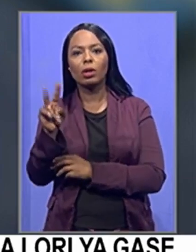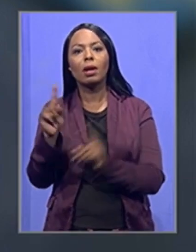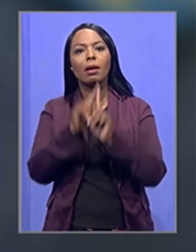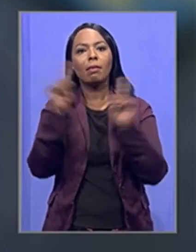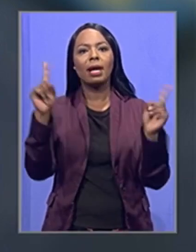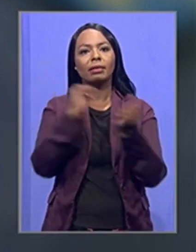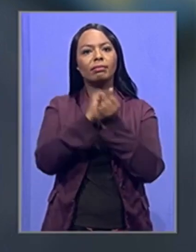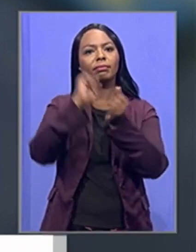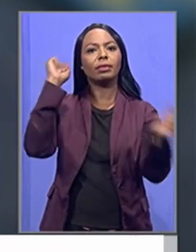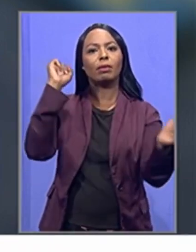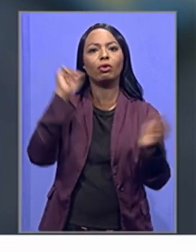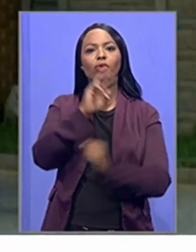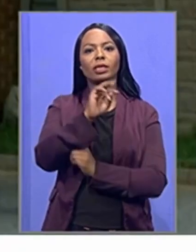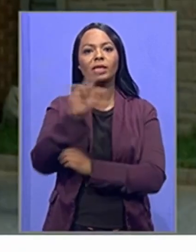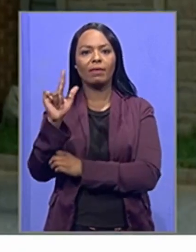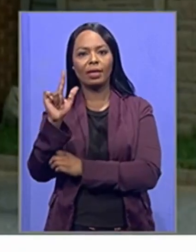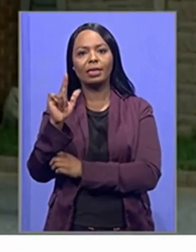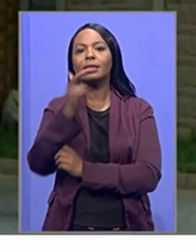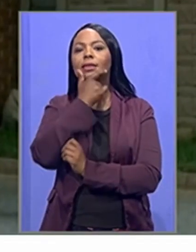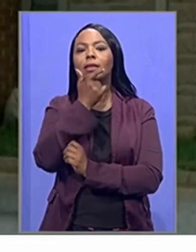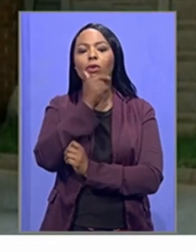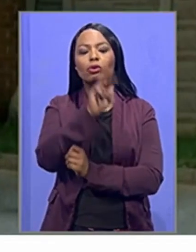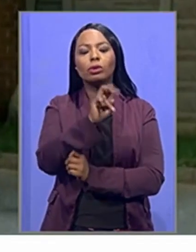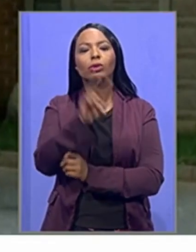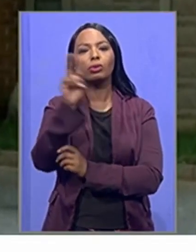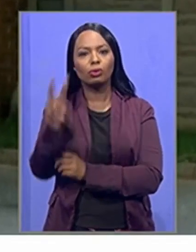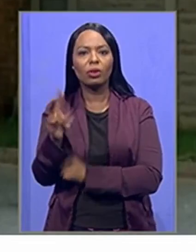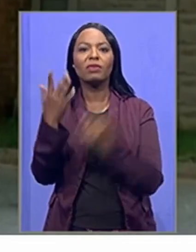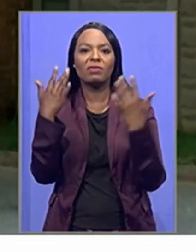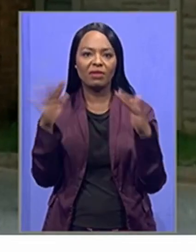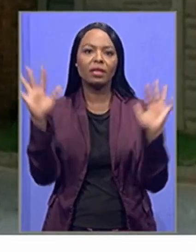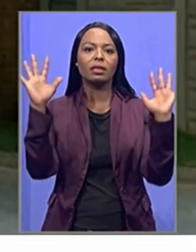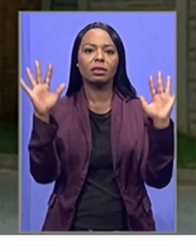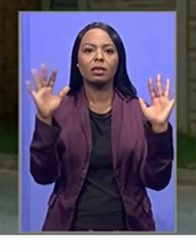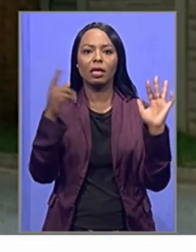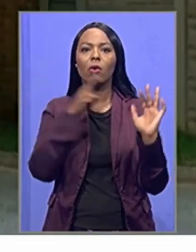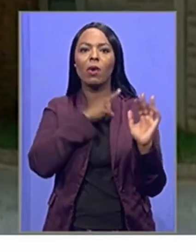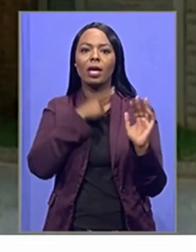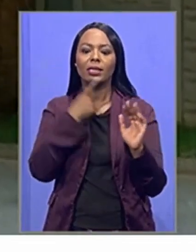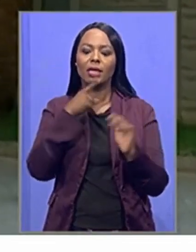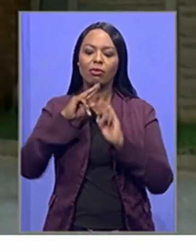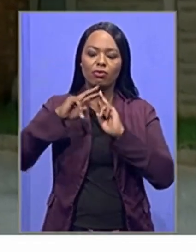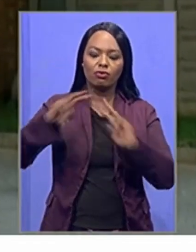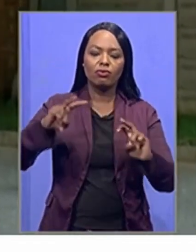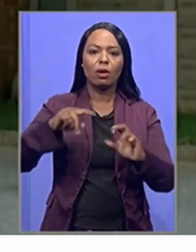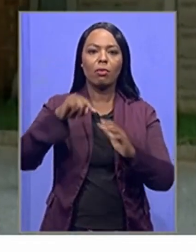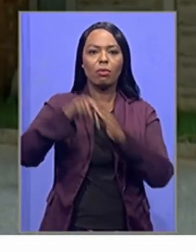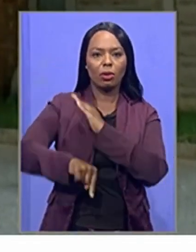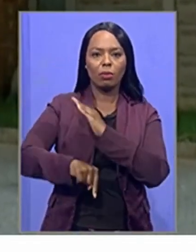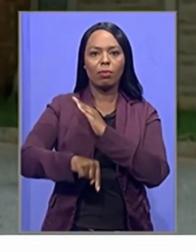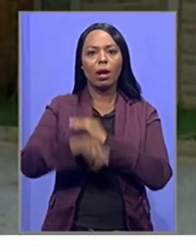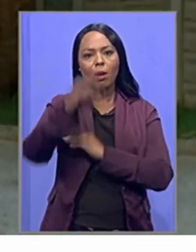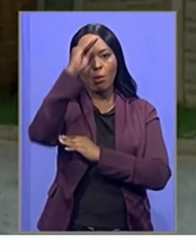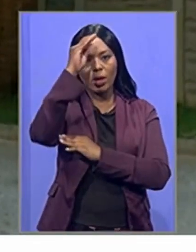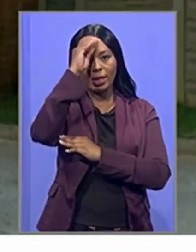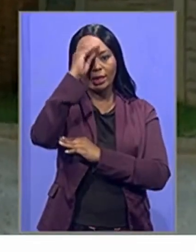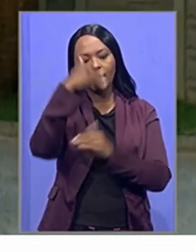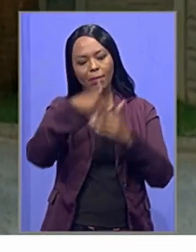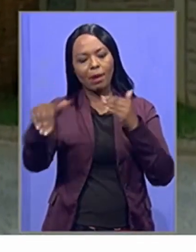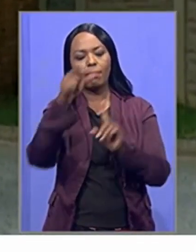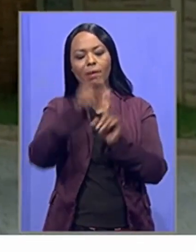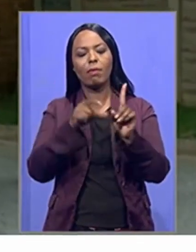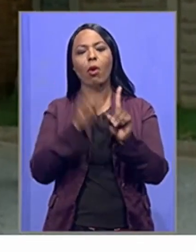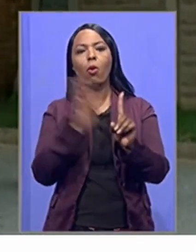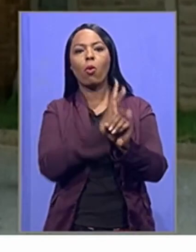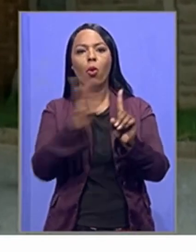however, released on the 27th of December 2022. Pending further investigations, he was released by the police on warning. The suspect